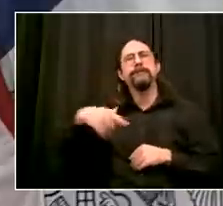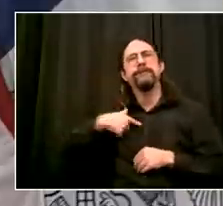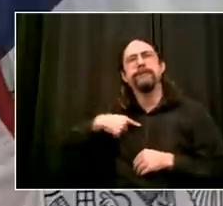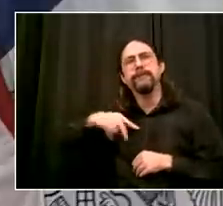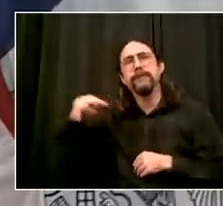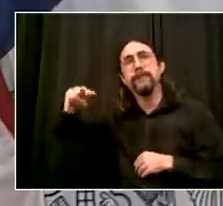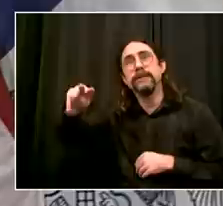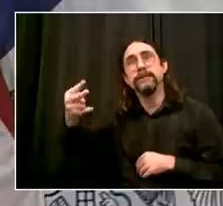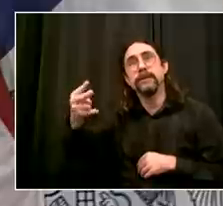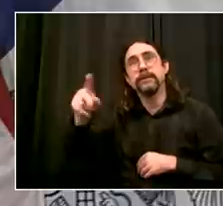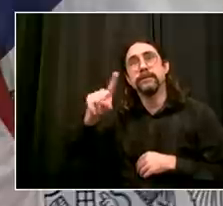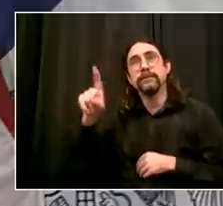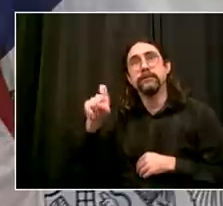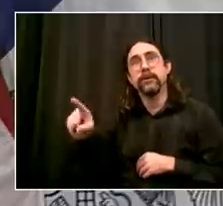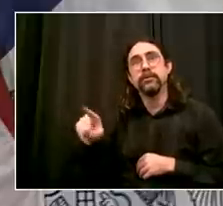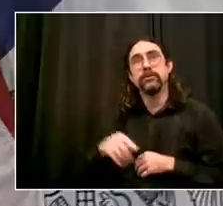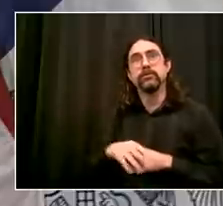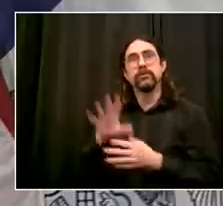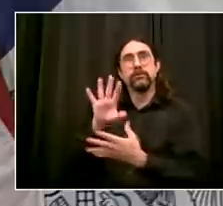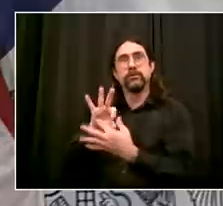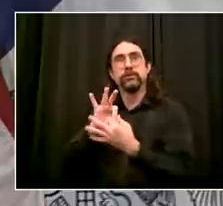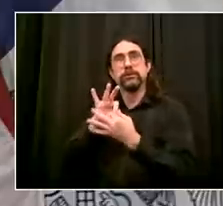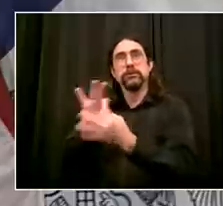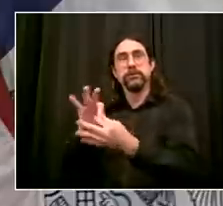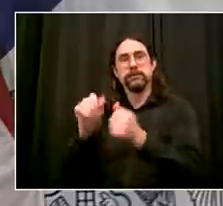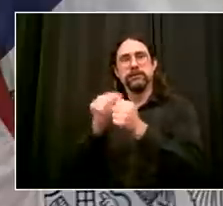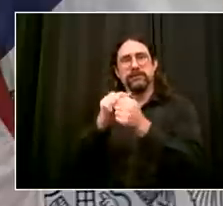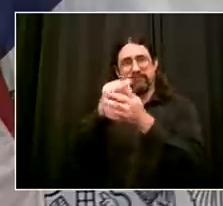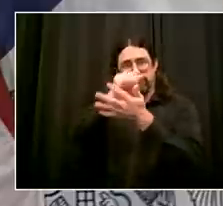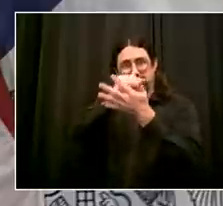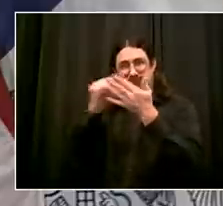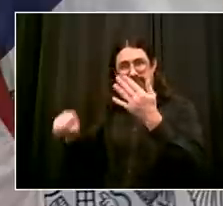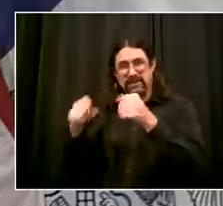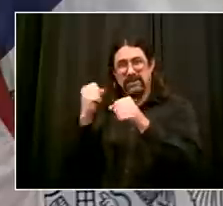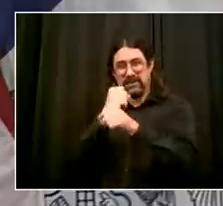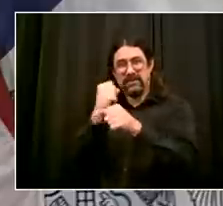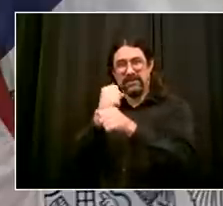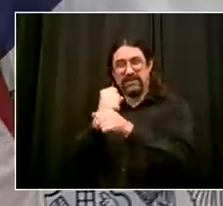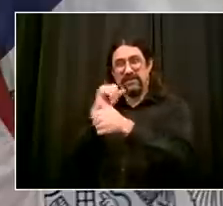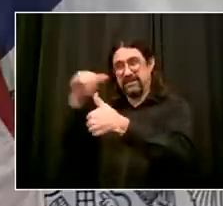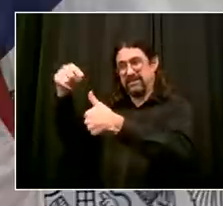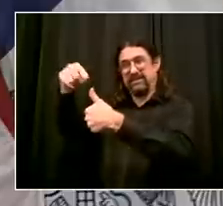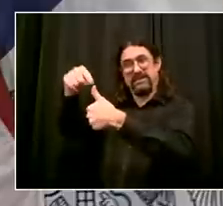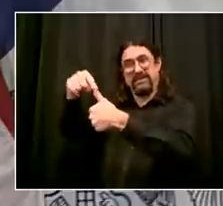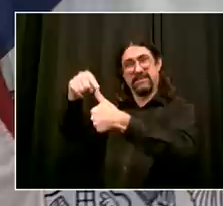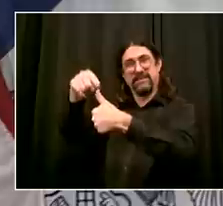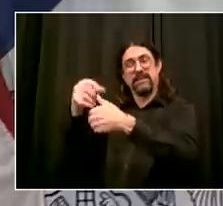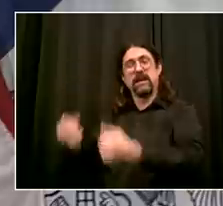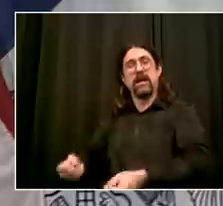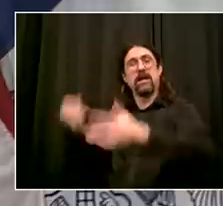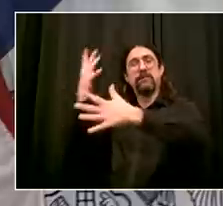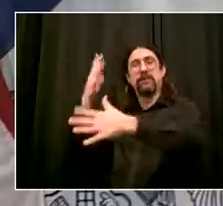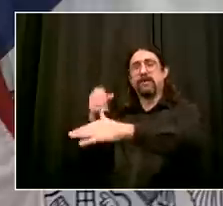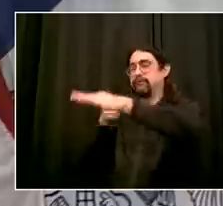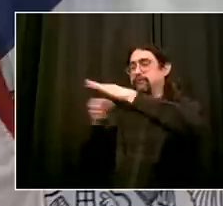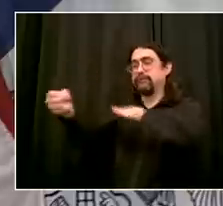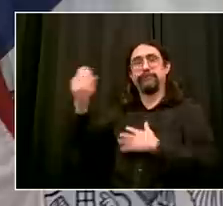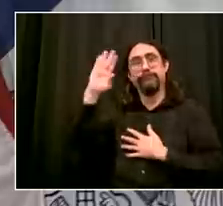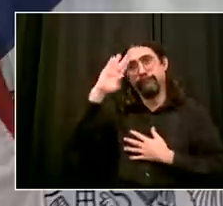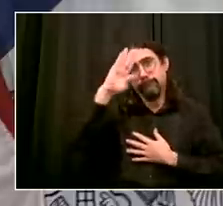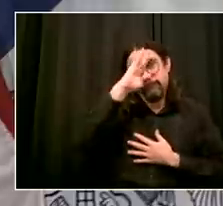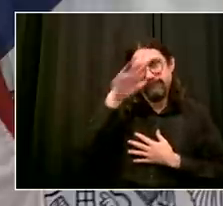a second wave at some point. But if I don't know if someone, Dr. Katz or Dr. Trotsky, wants to speak a little bit about the city's